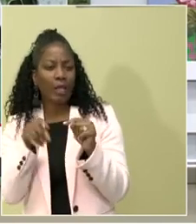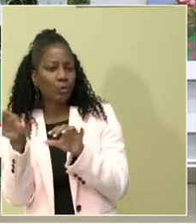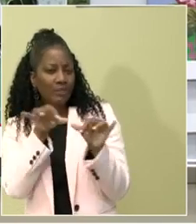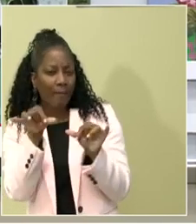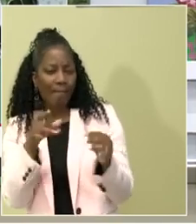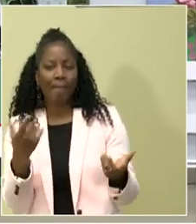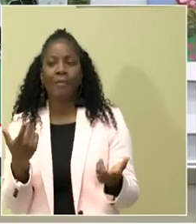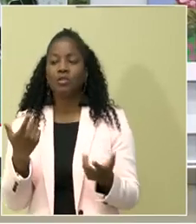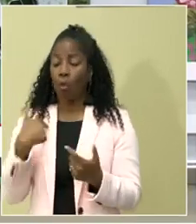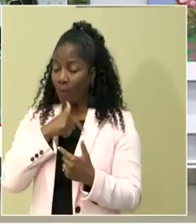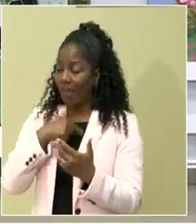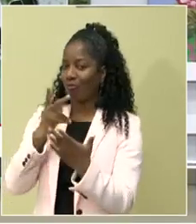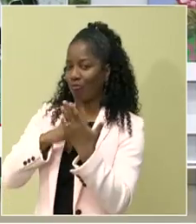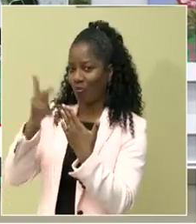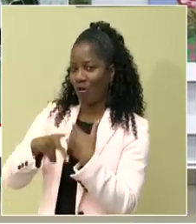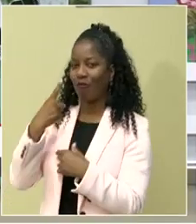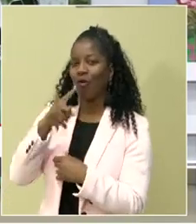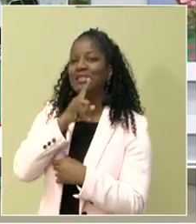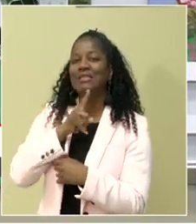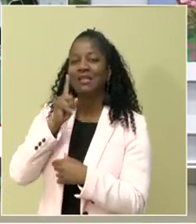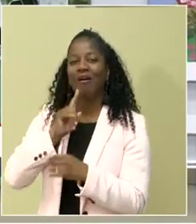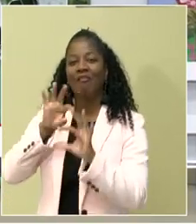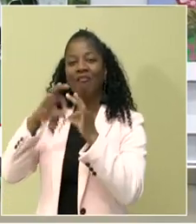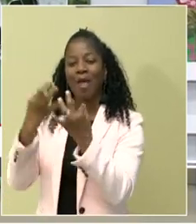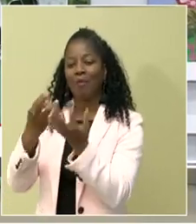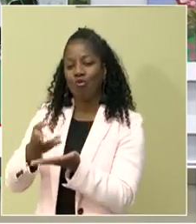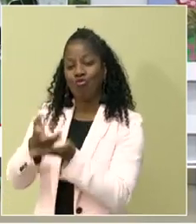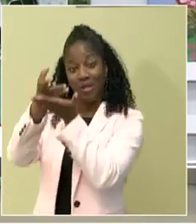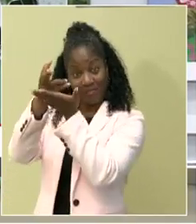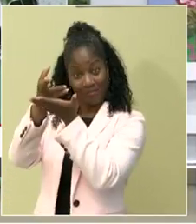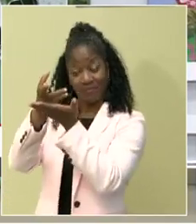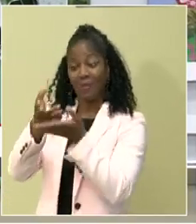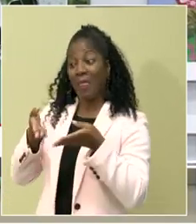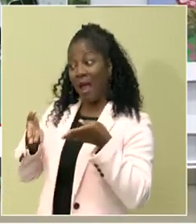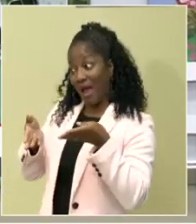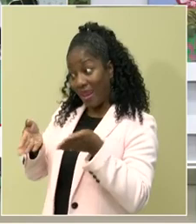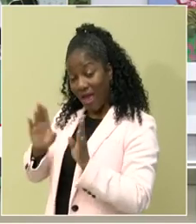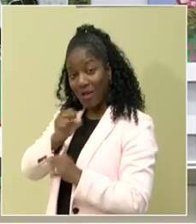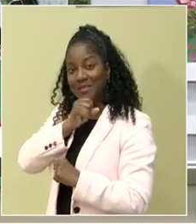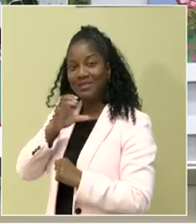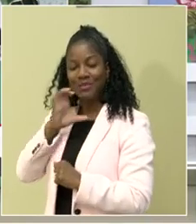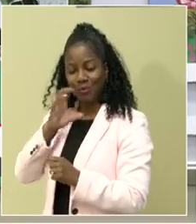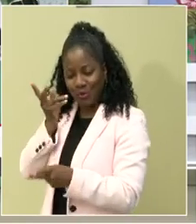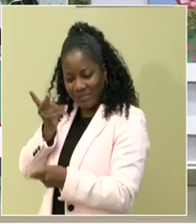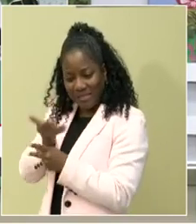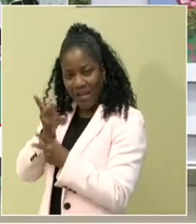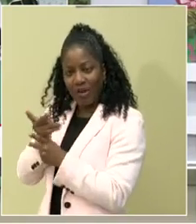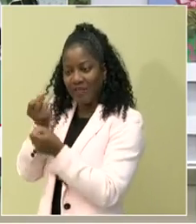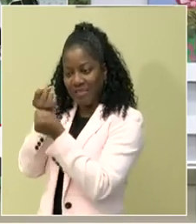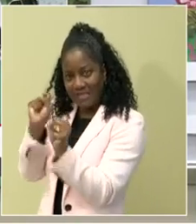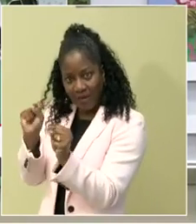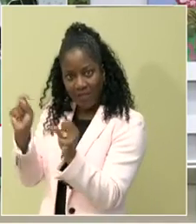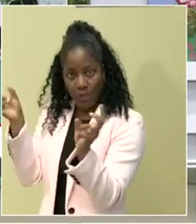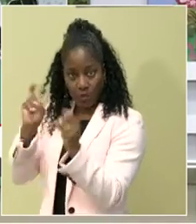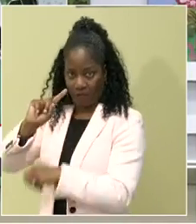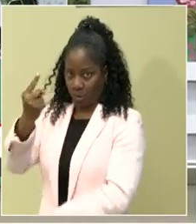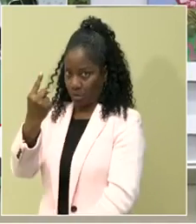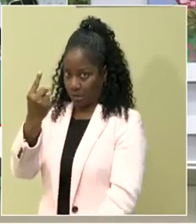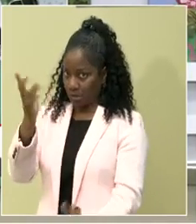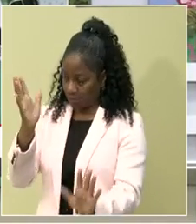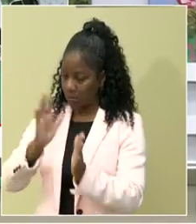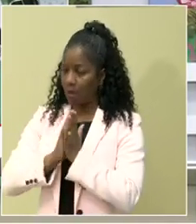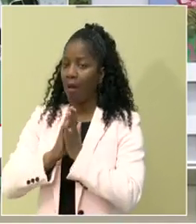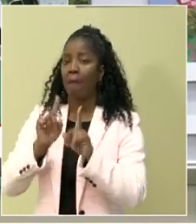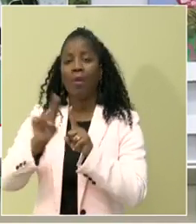have a program, single family rehab, that allows them to take care of safety issues first and foremost,